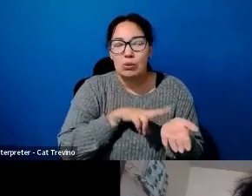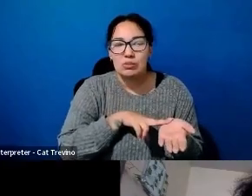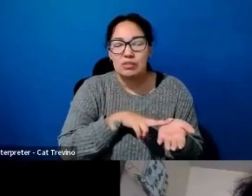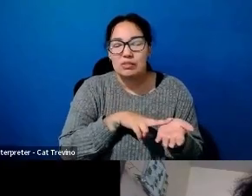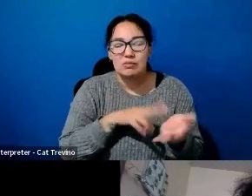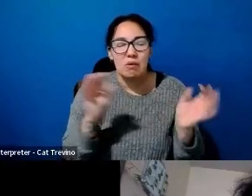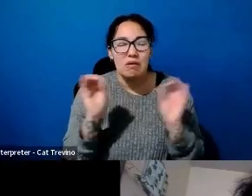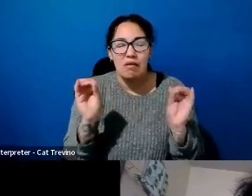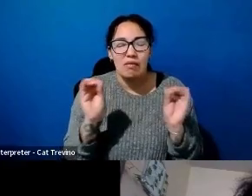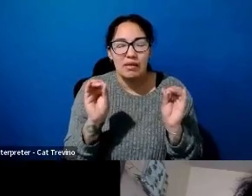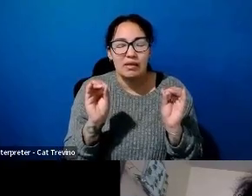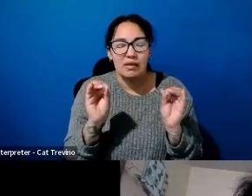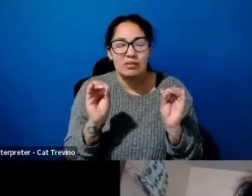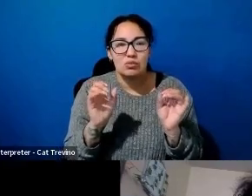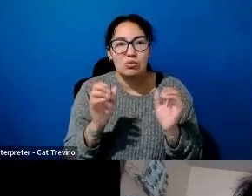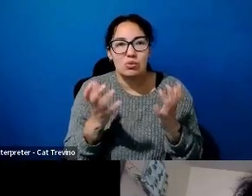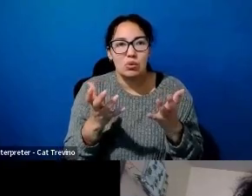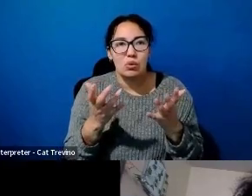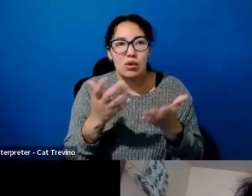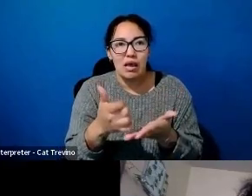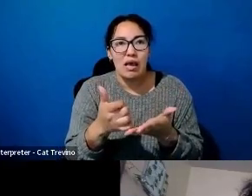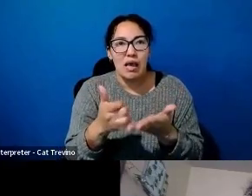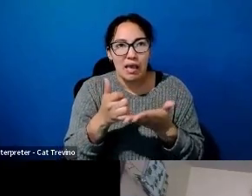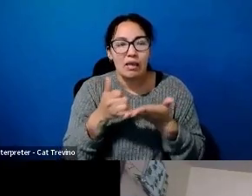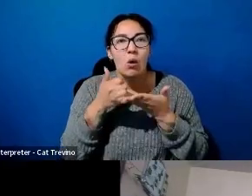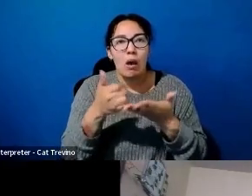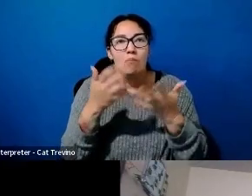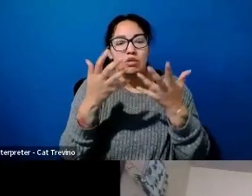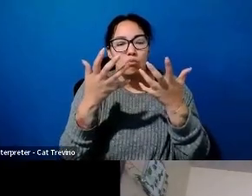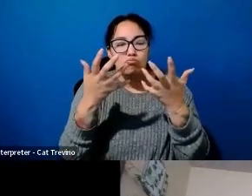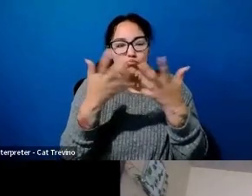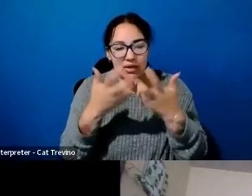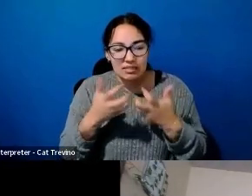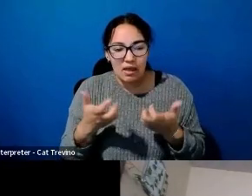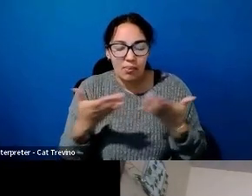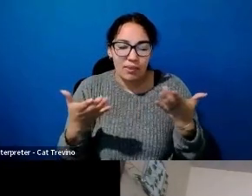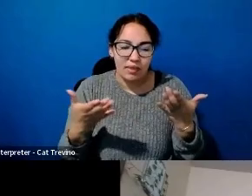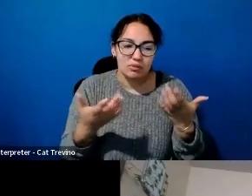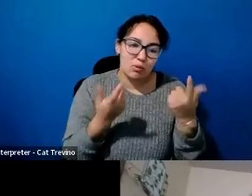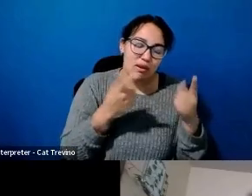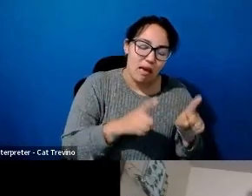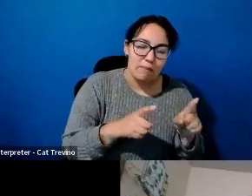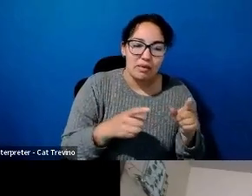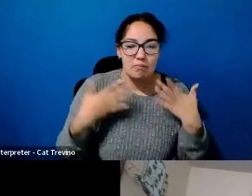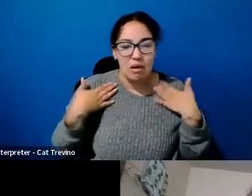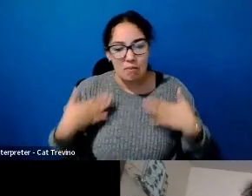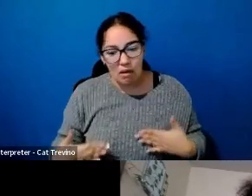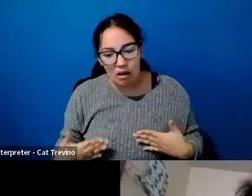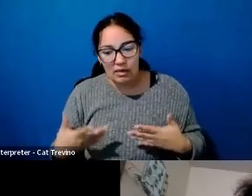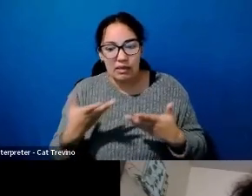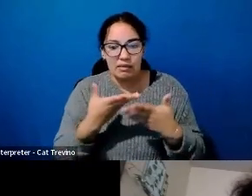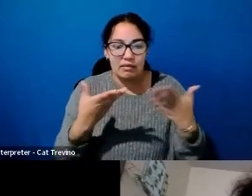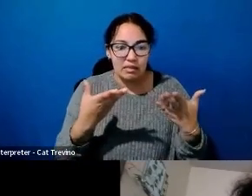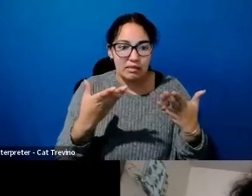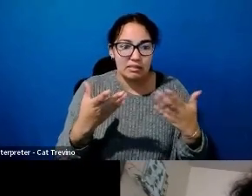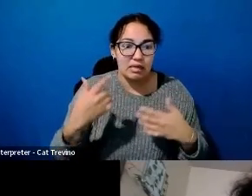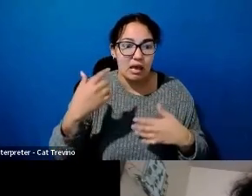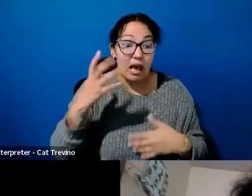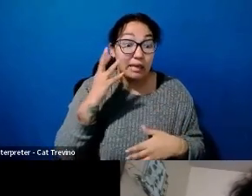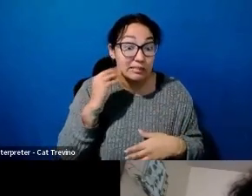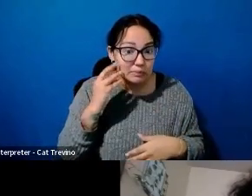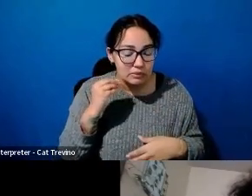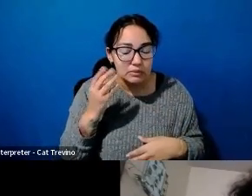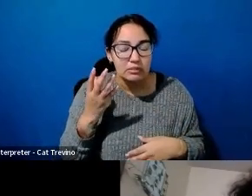like that to break stuff down to me, certain stuff down to me about my body and the stuff that I have encountered